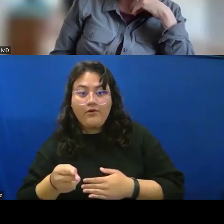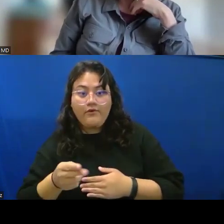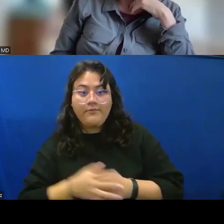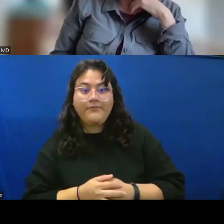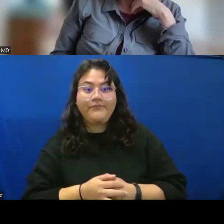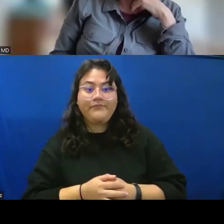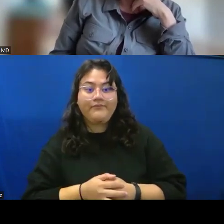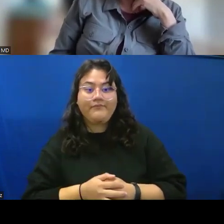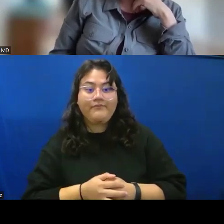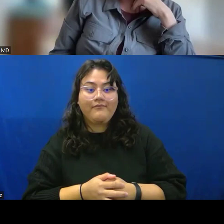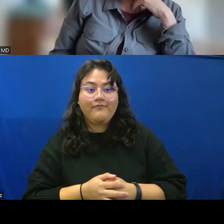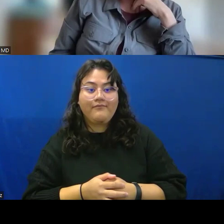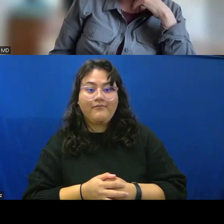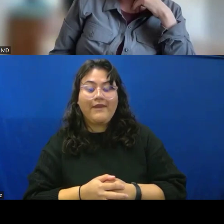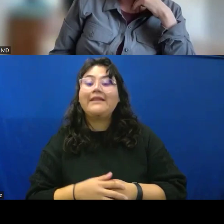childhood.